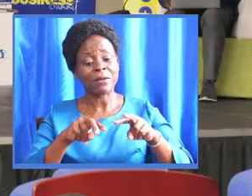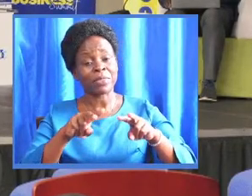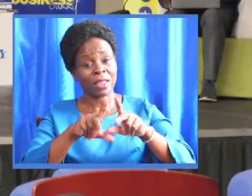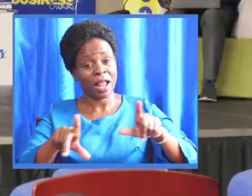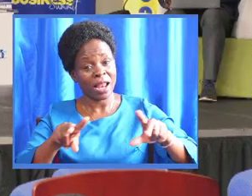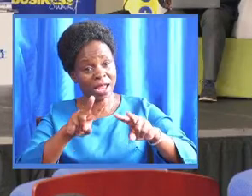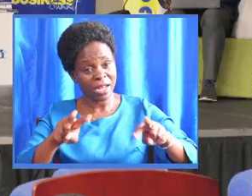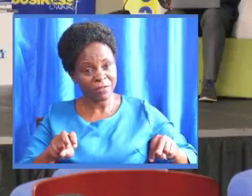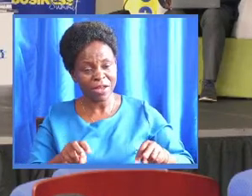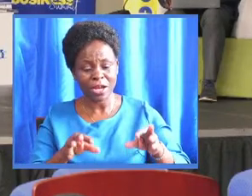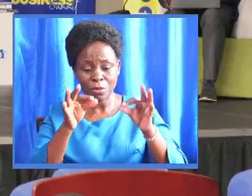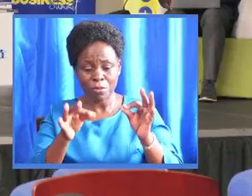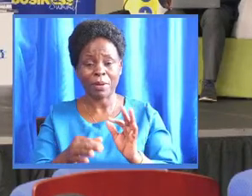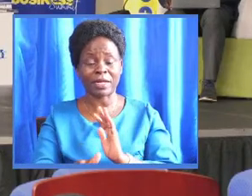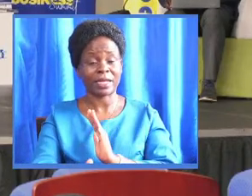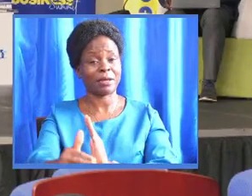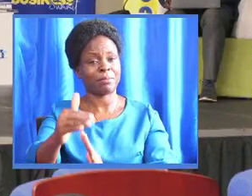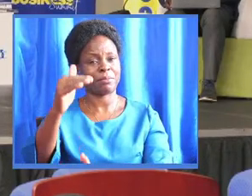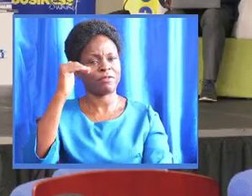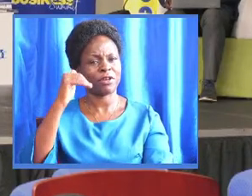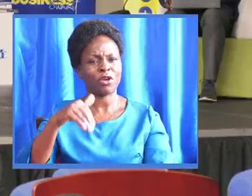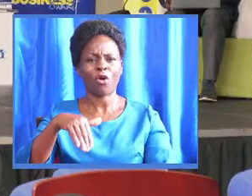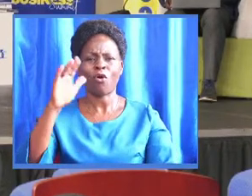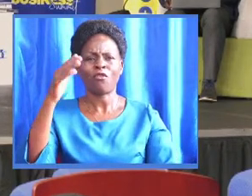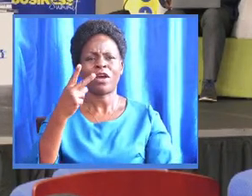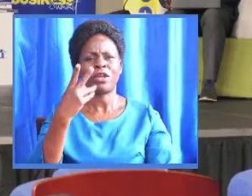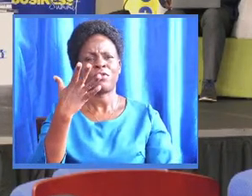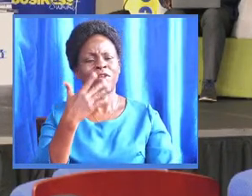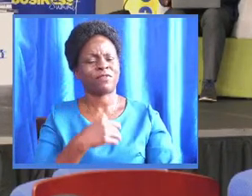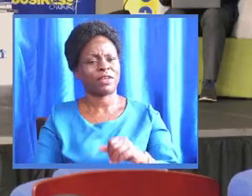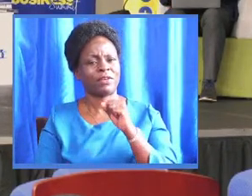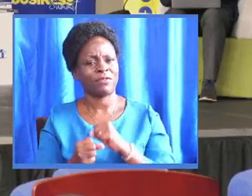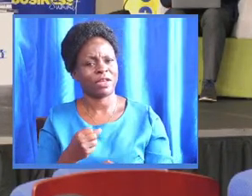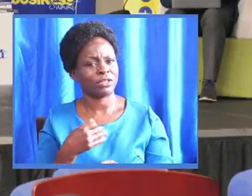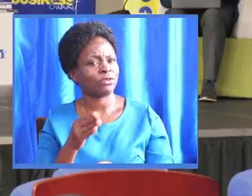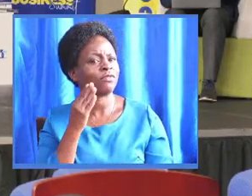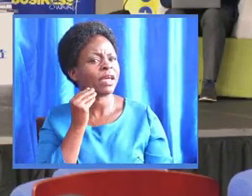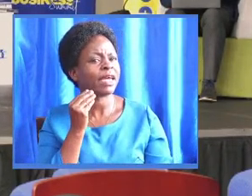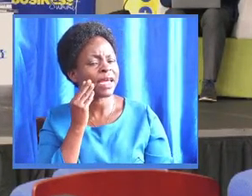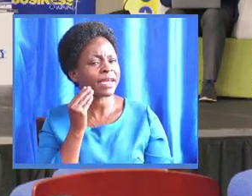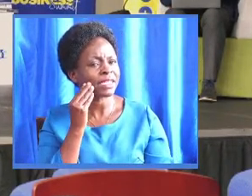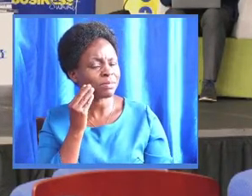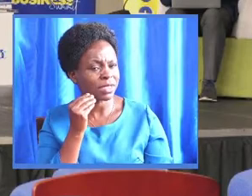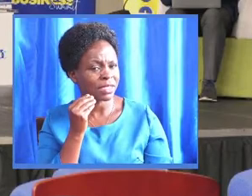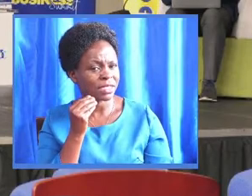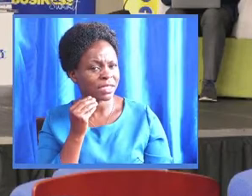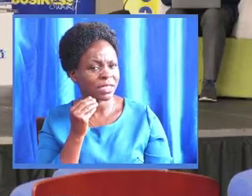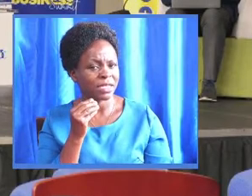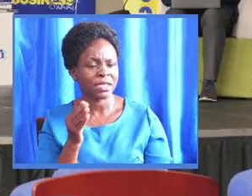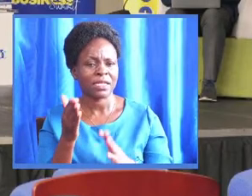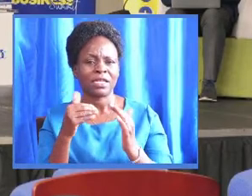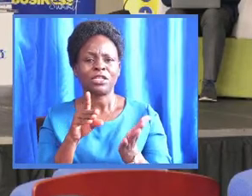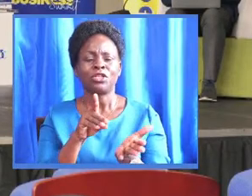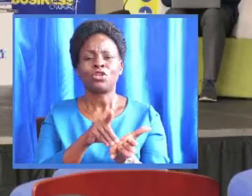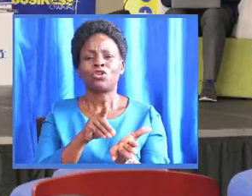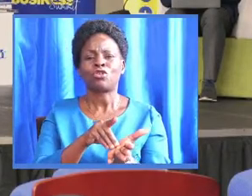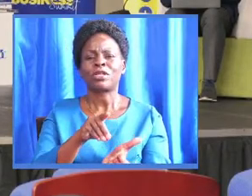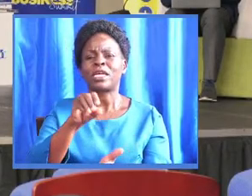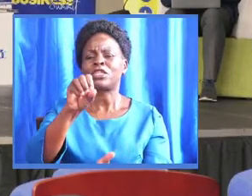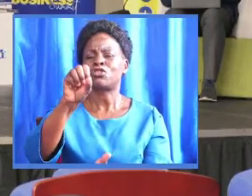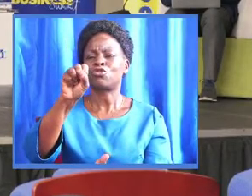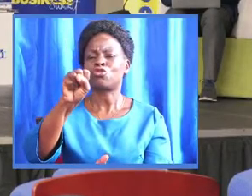and a property professional with over 25 years of experience. Dr. Sudhir